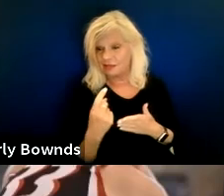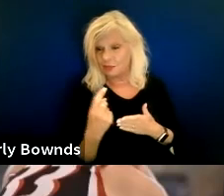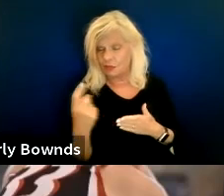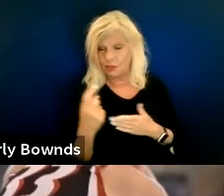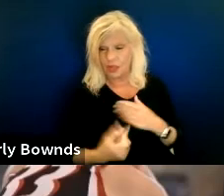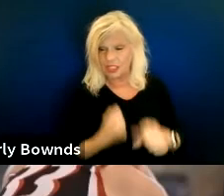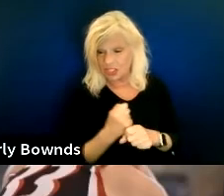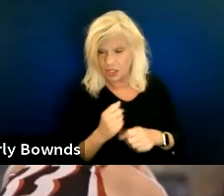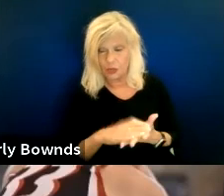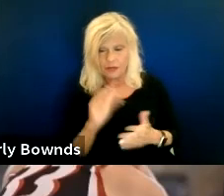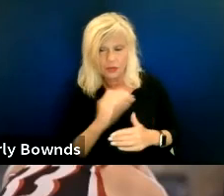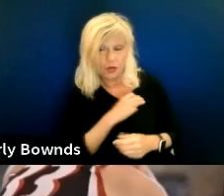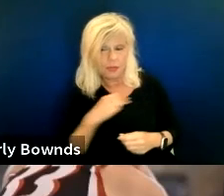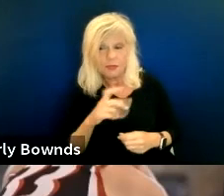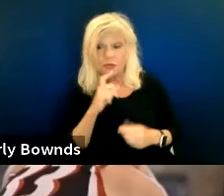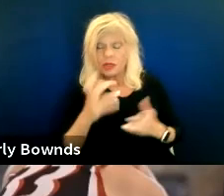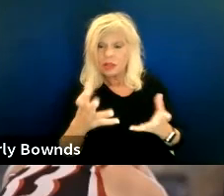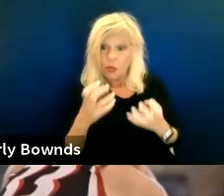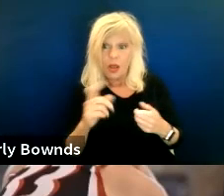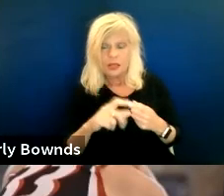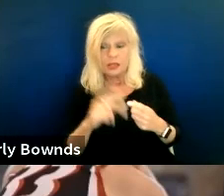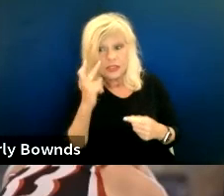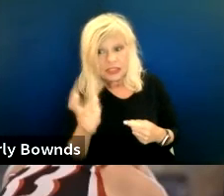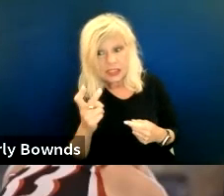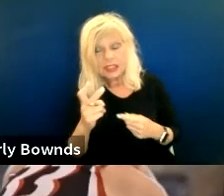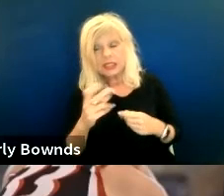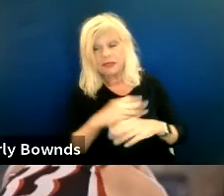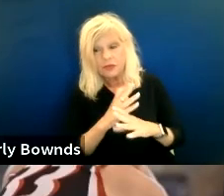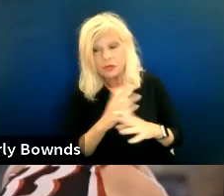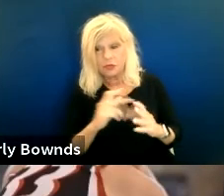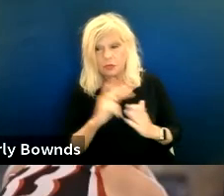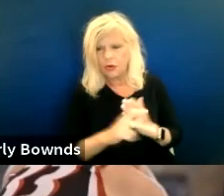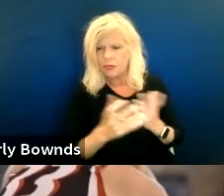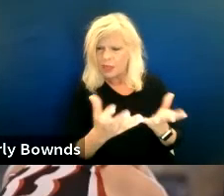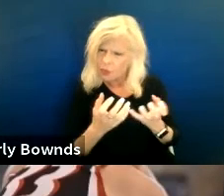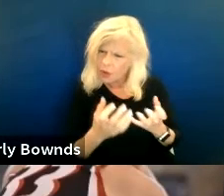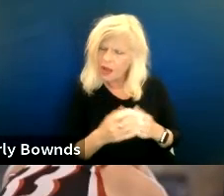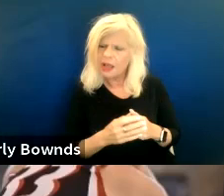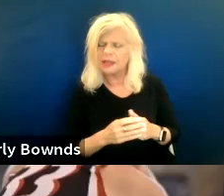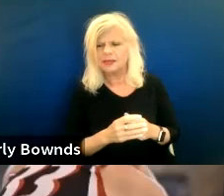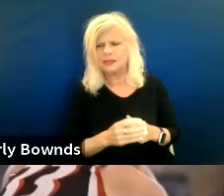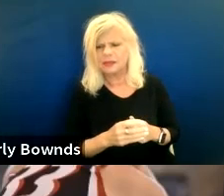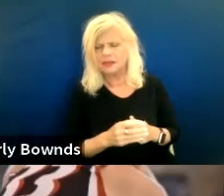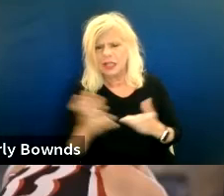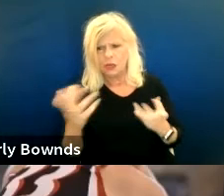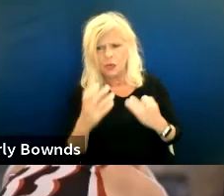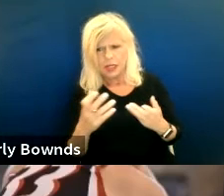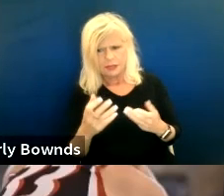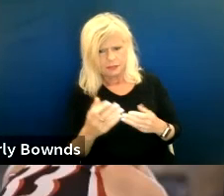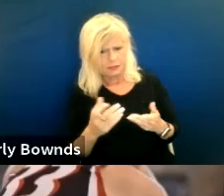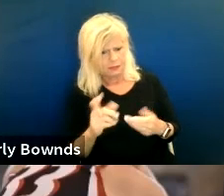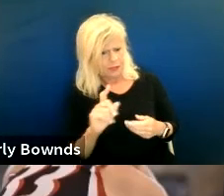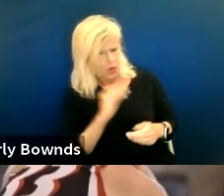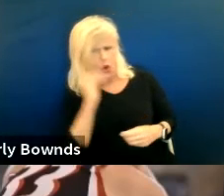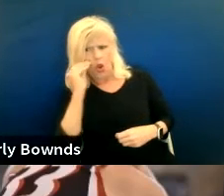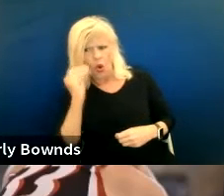have learned that our members really want to see these type of programs. They want them to be brought where they are. As you heard